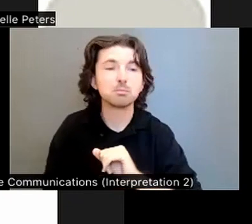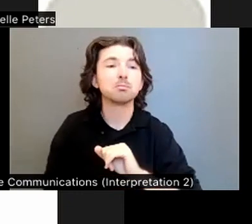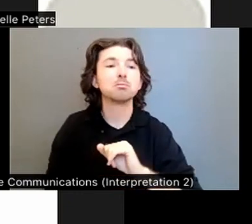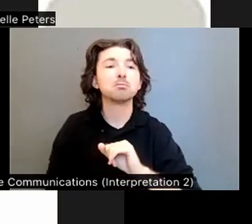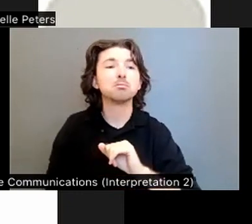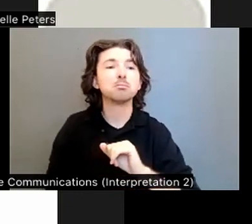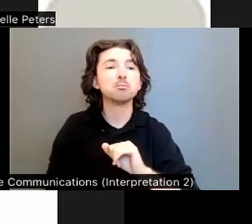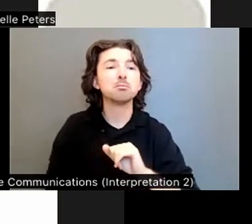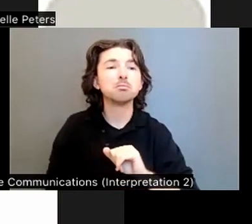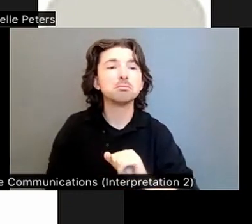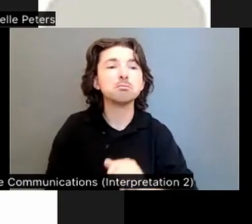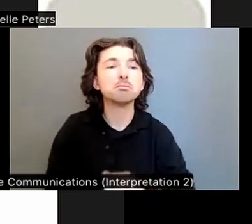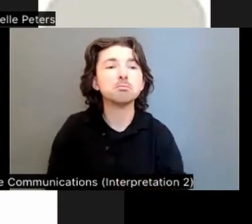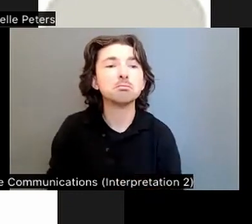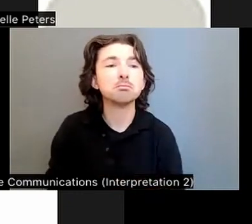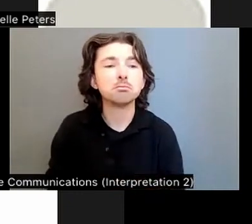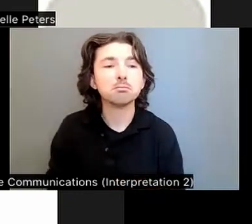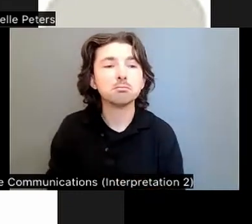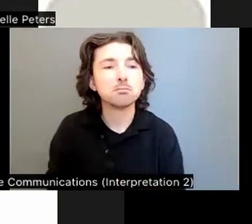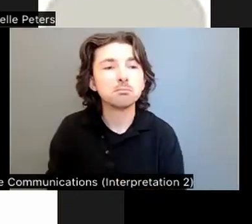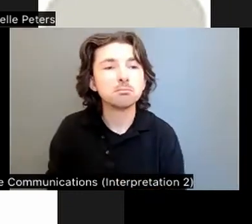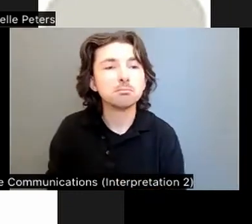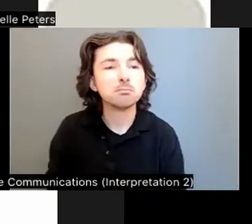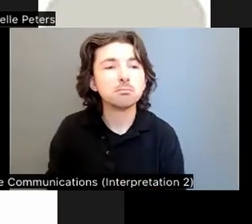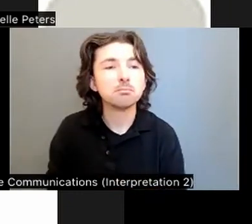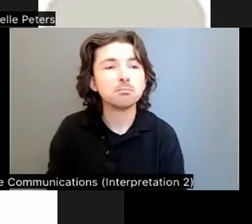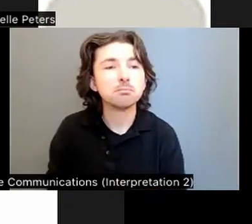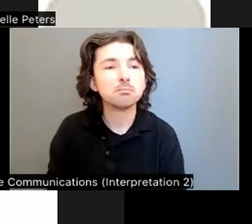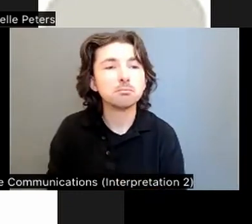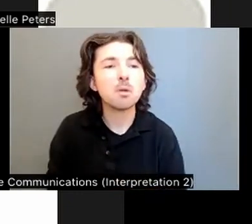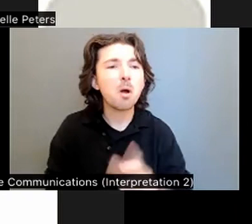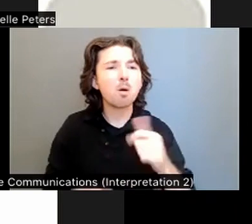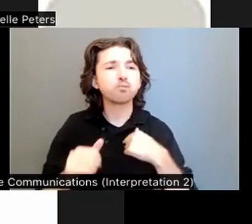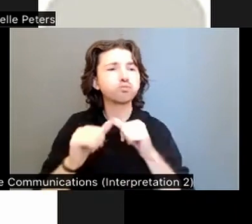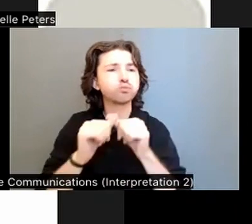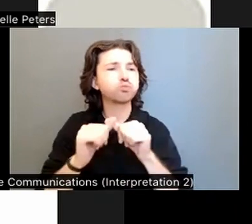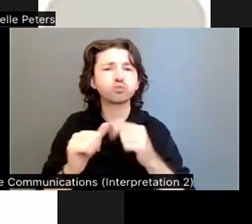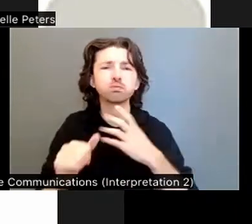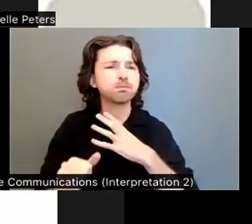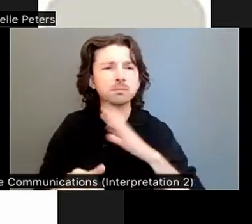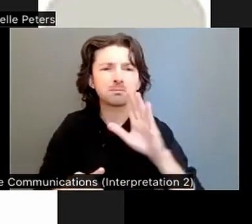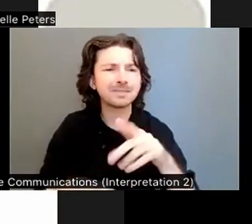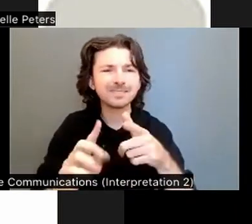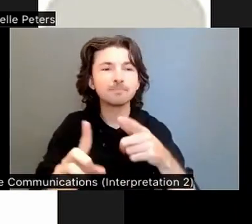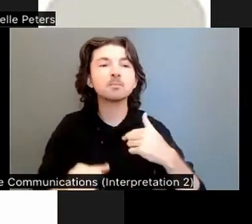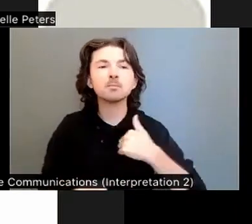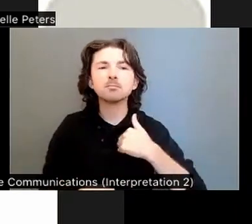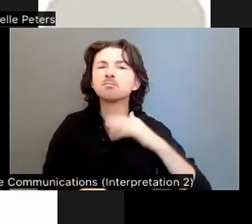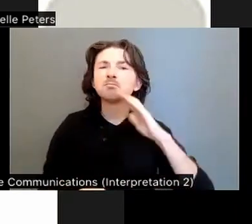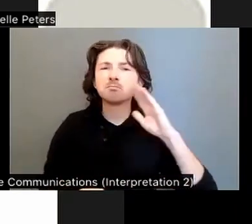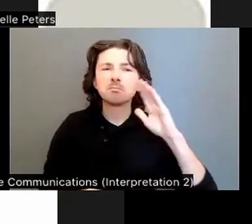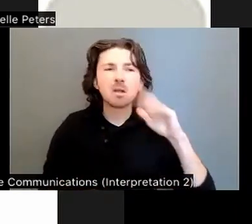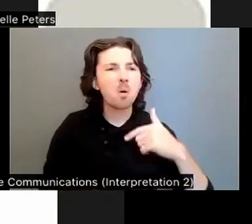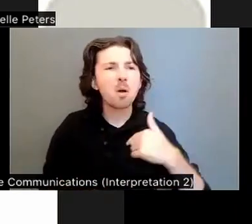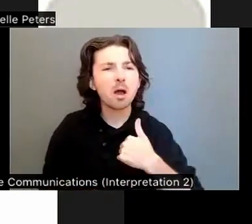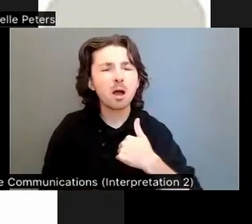just dwell with what they have shared, but I know we have a timeline,